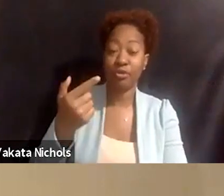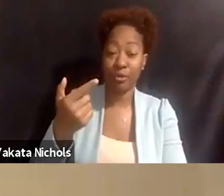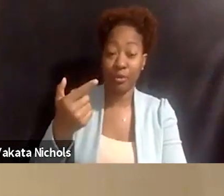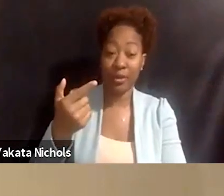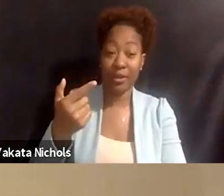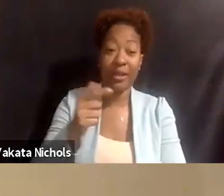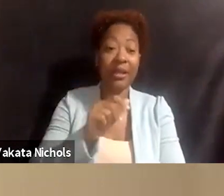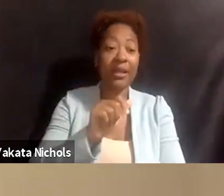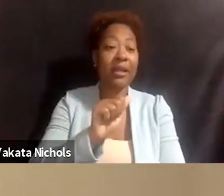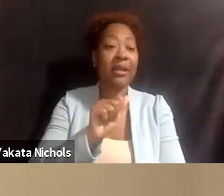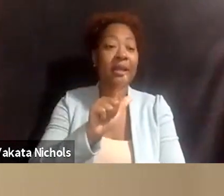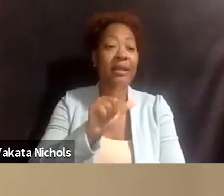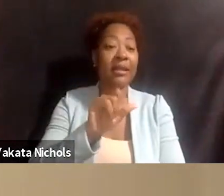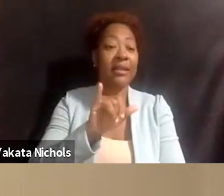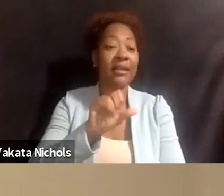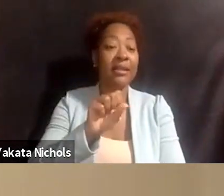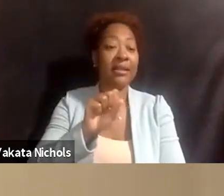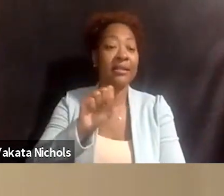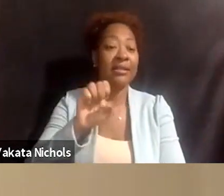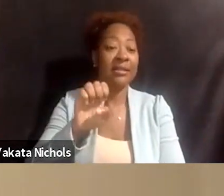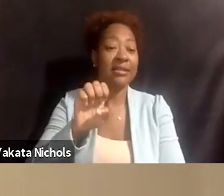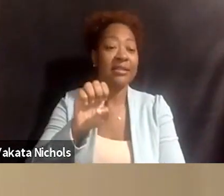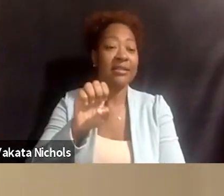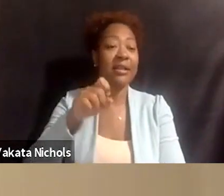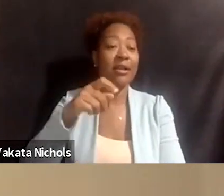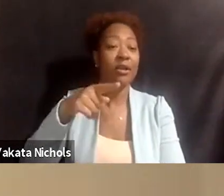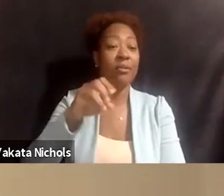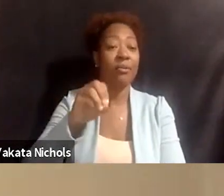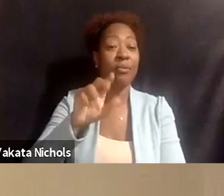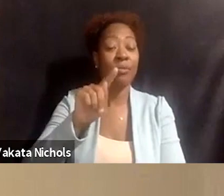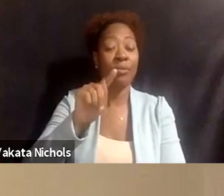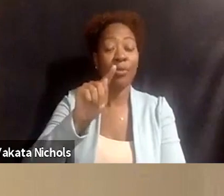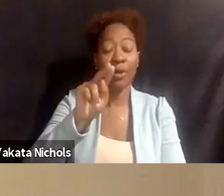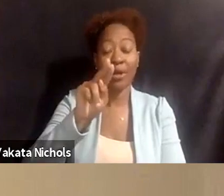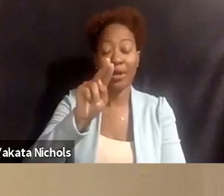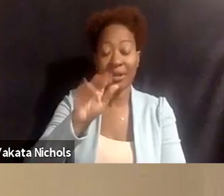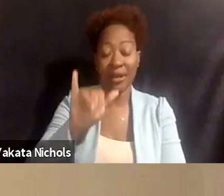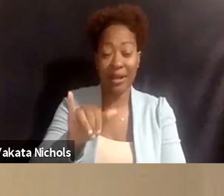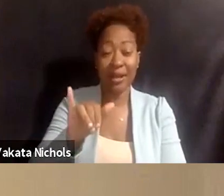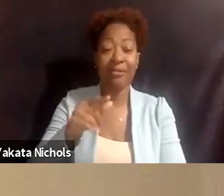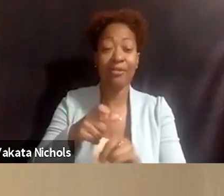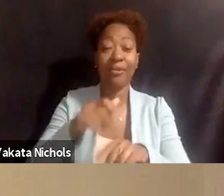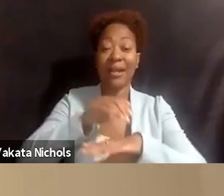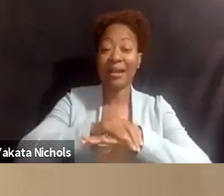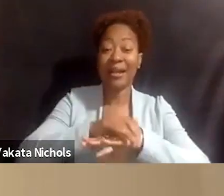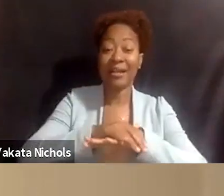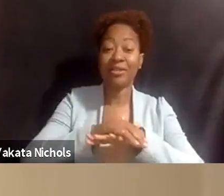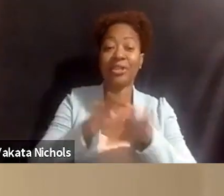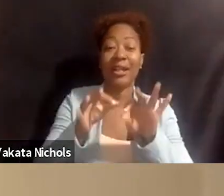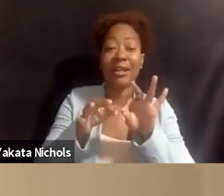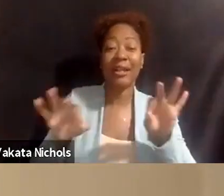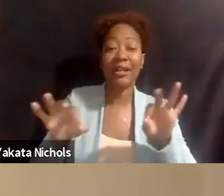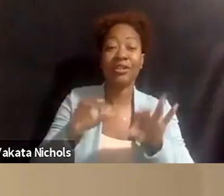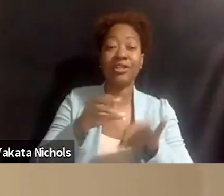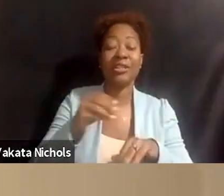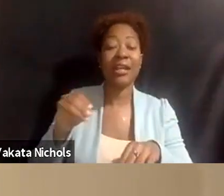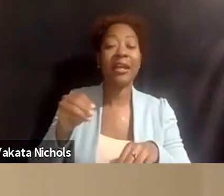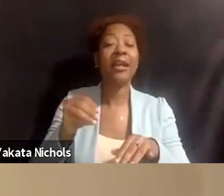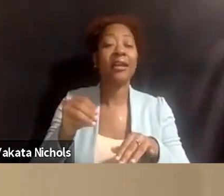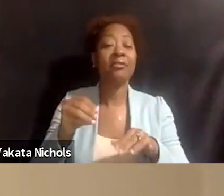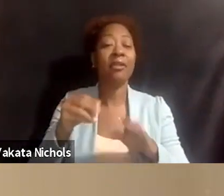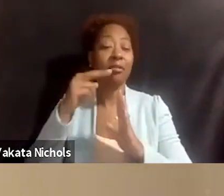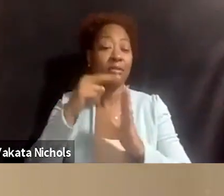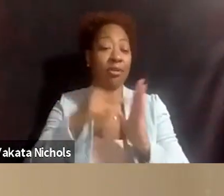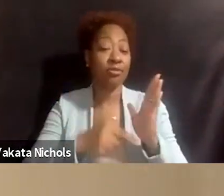And Elise Portnoy is an associate professor in English language and literature and a faculty